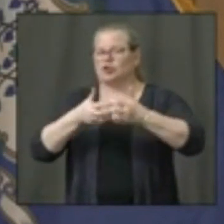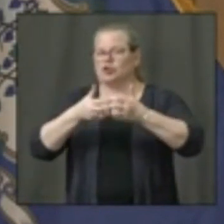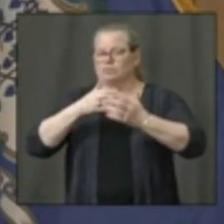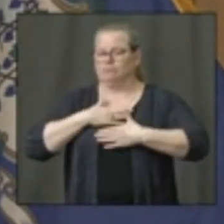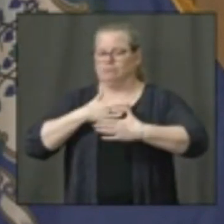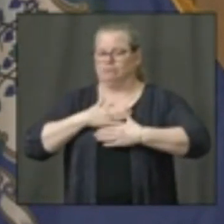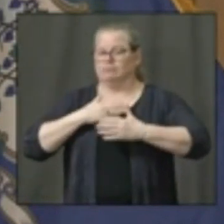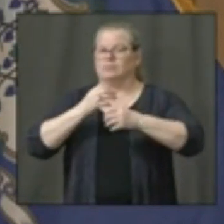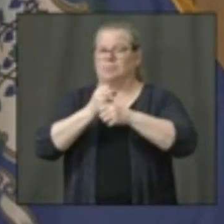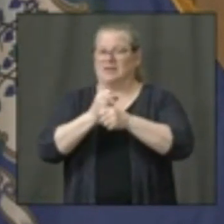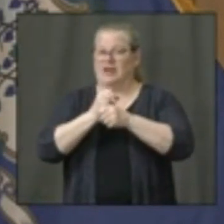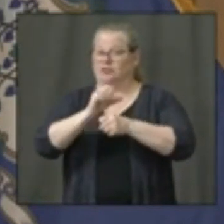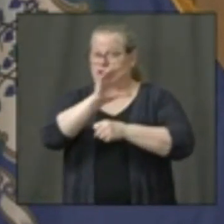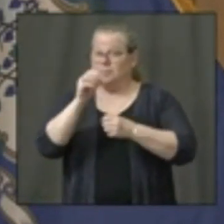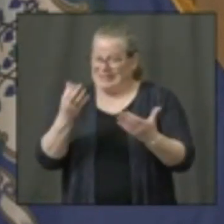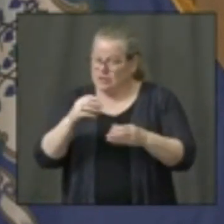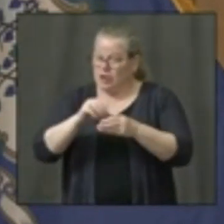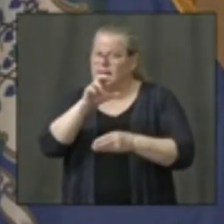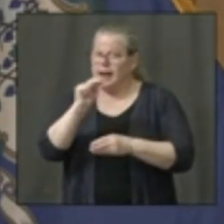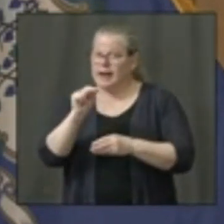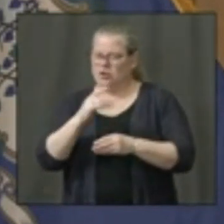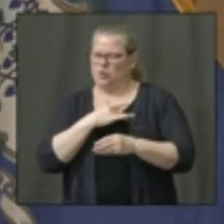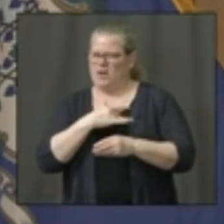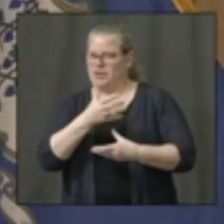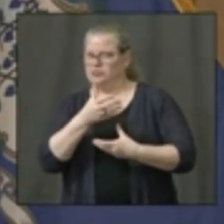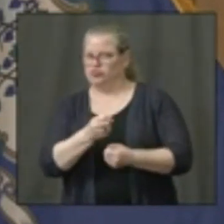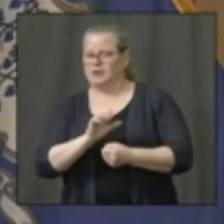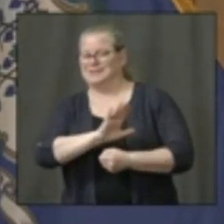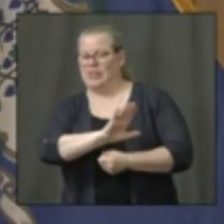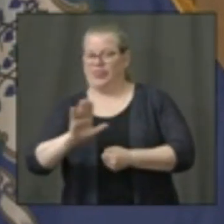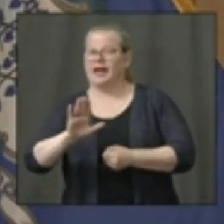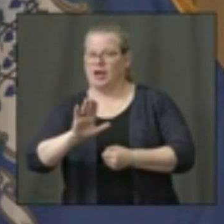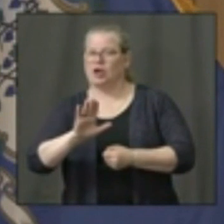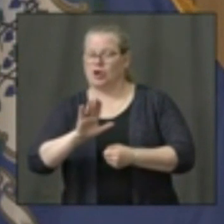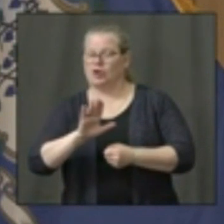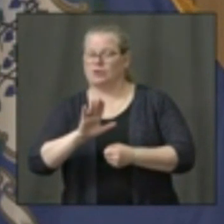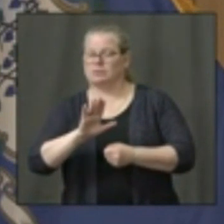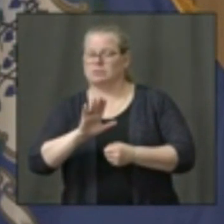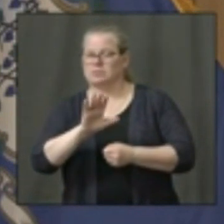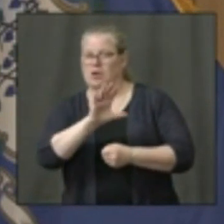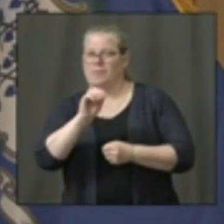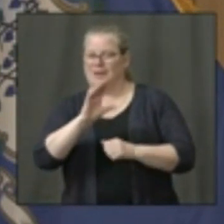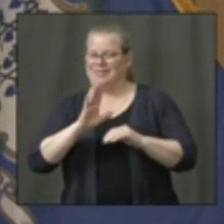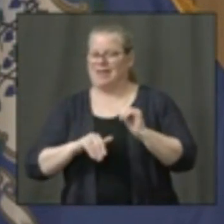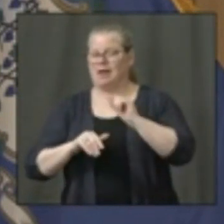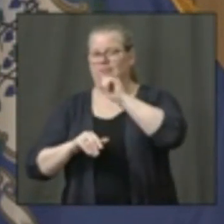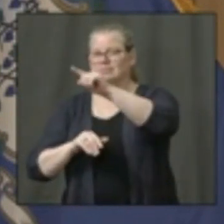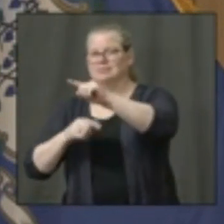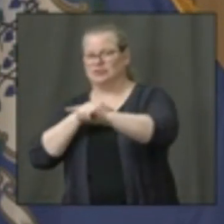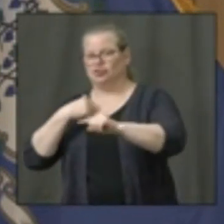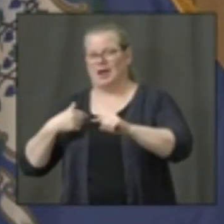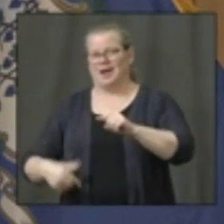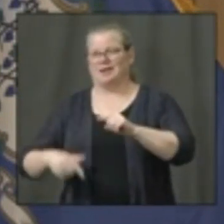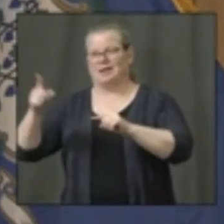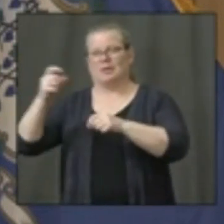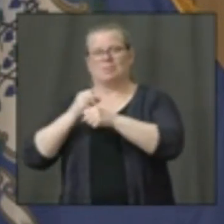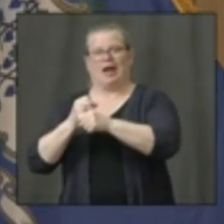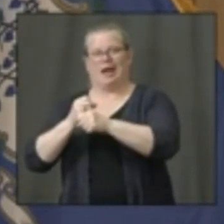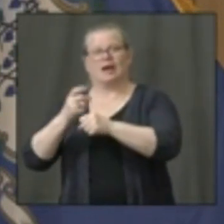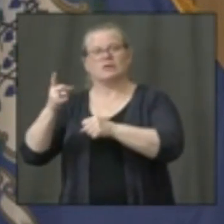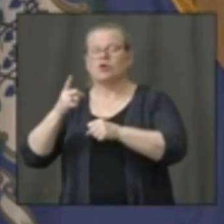more confident about their ventilators and what we're being sourced over there in China. And I think we'll have some good news on that in the next week or two.